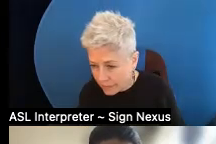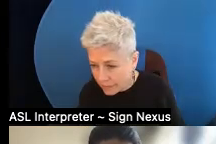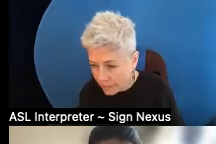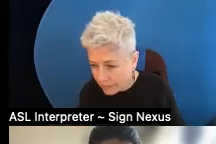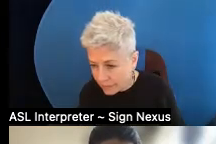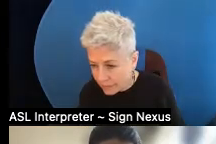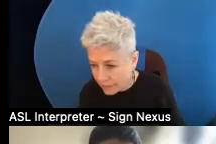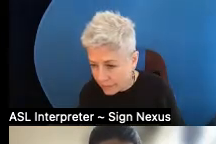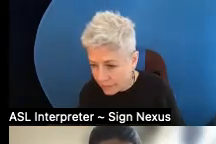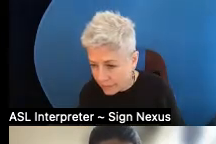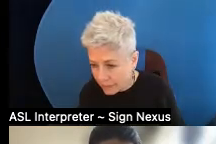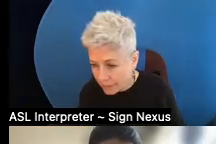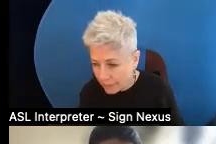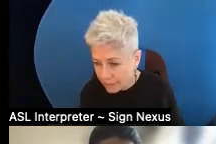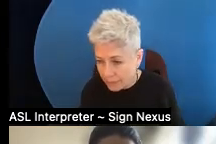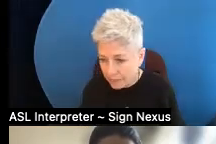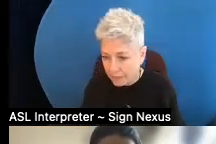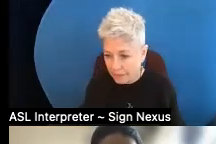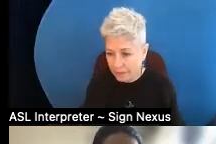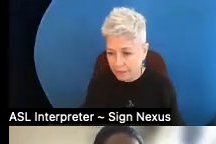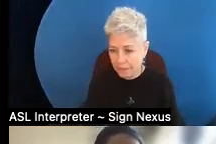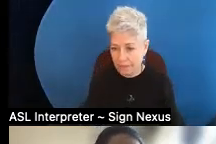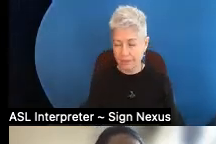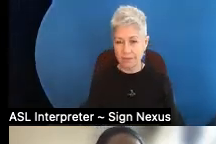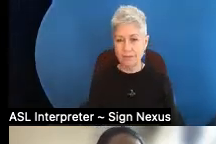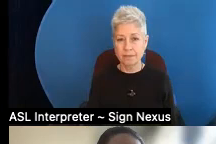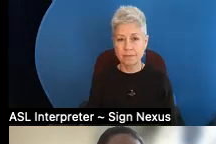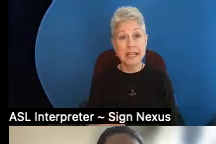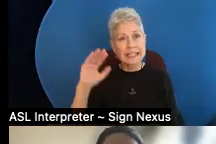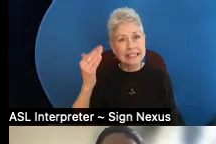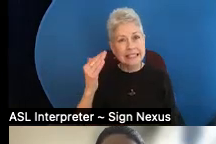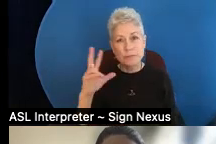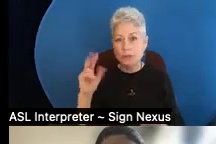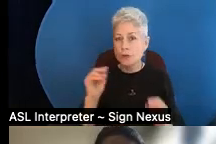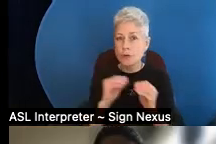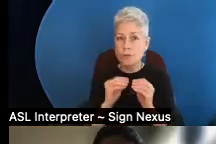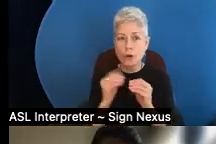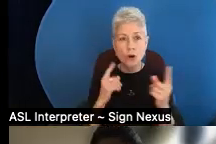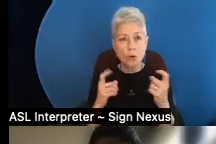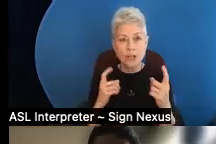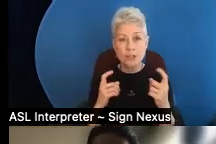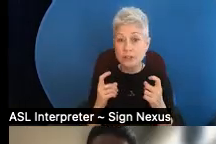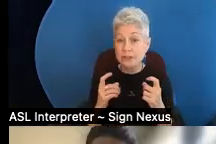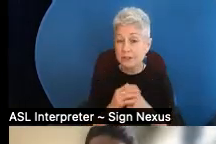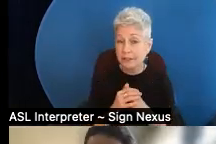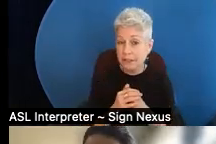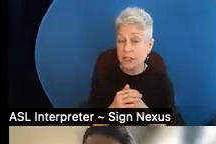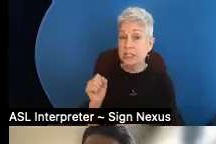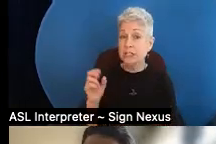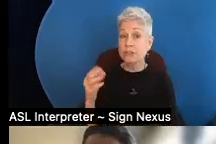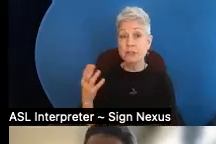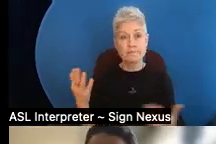Okay, it seems that there are no more questions coming in. So